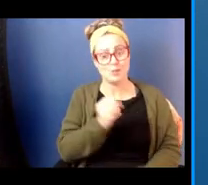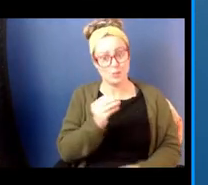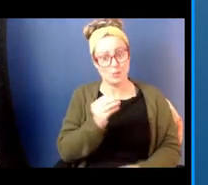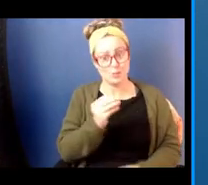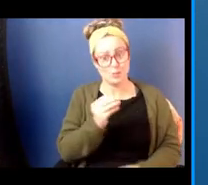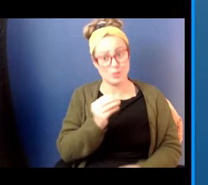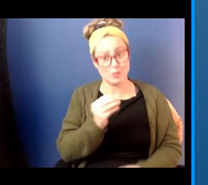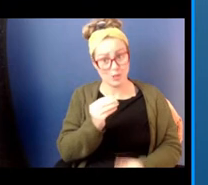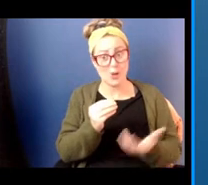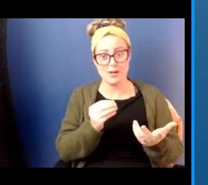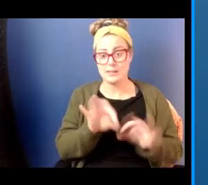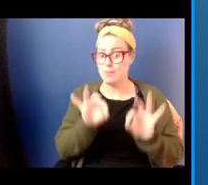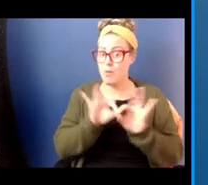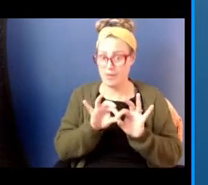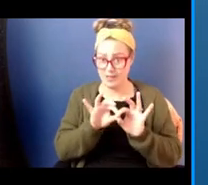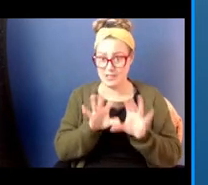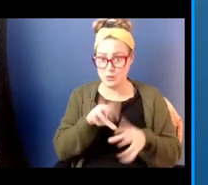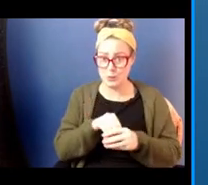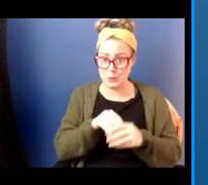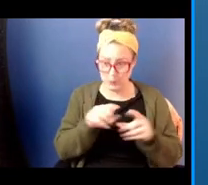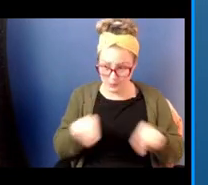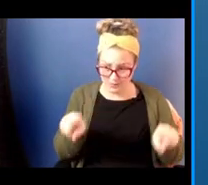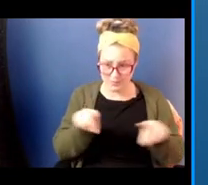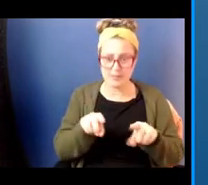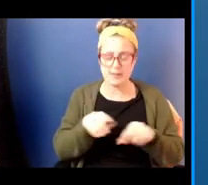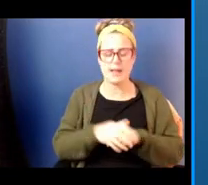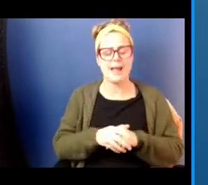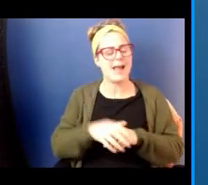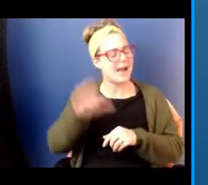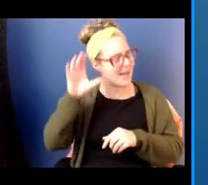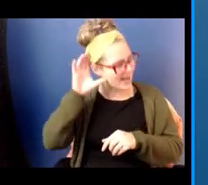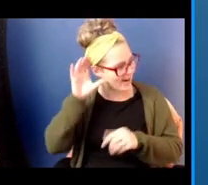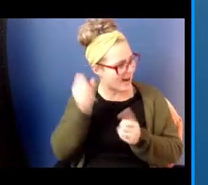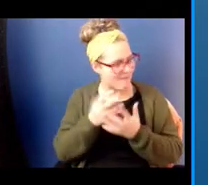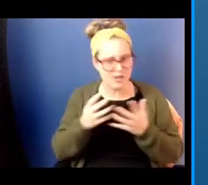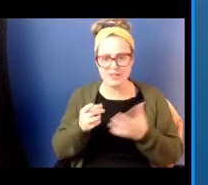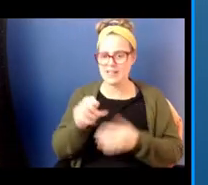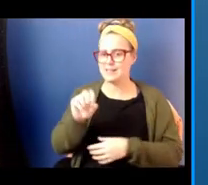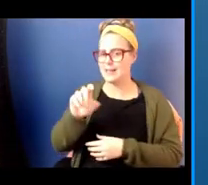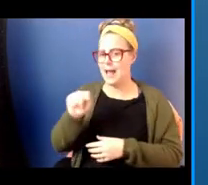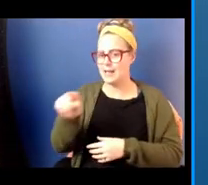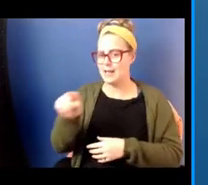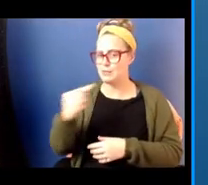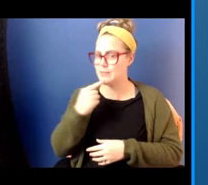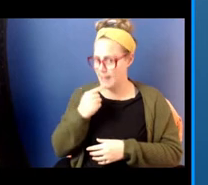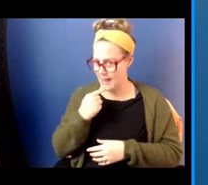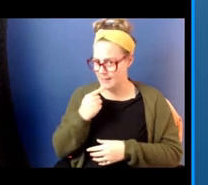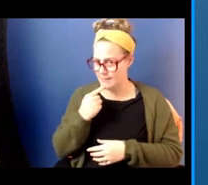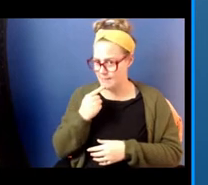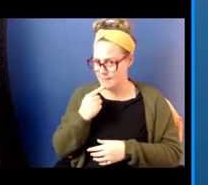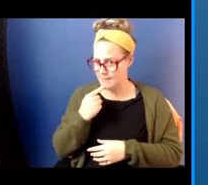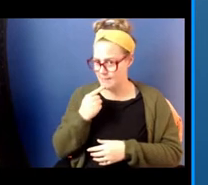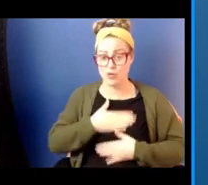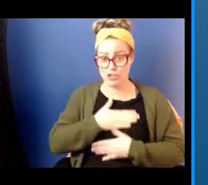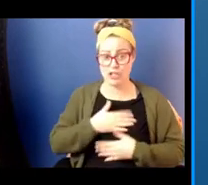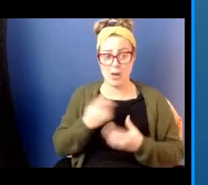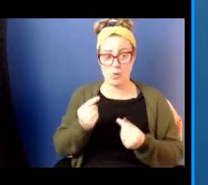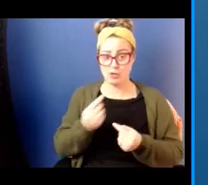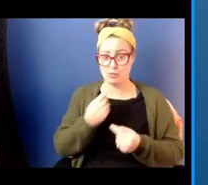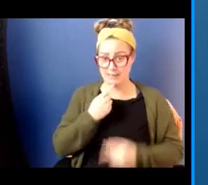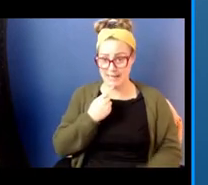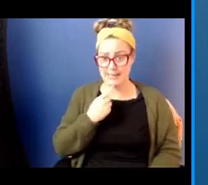while I hear everything Scott and appreciate everything Scott said I do think it is important that we as a